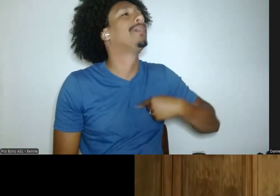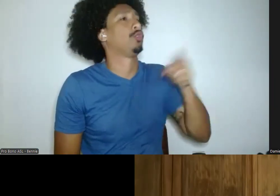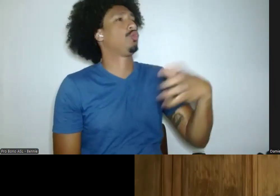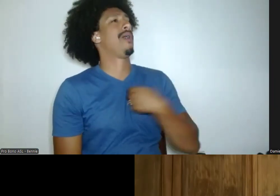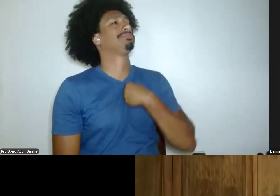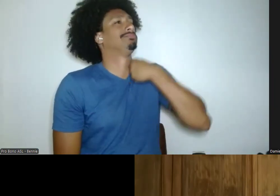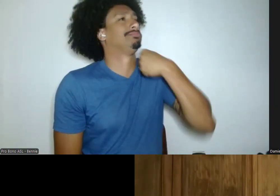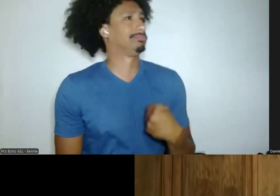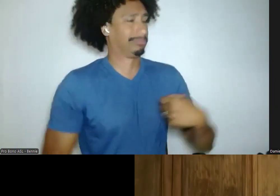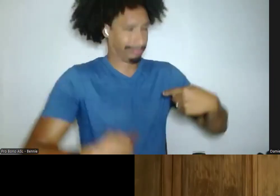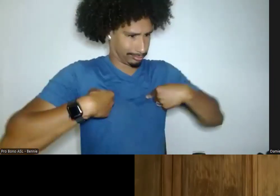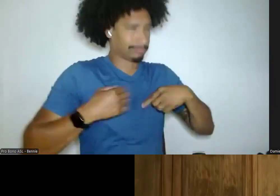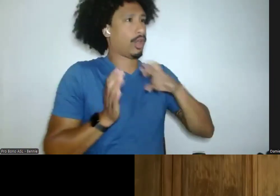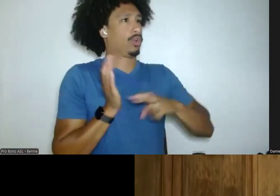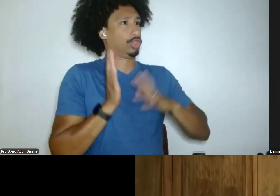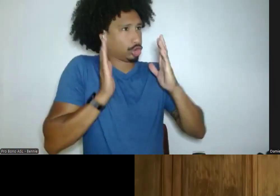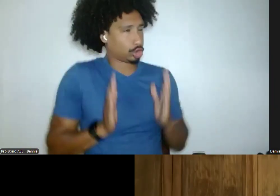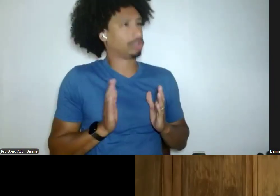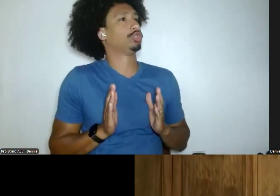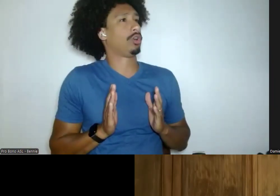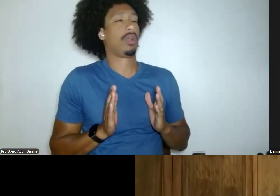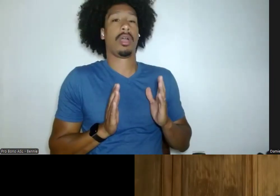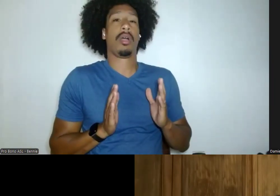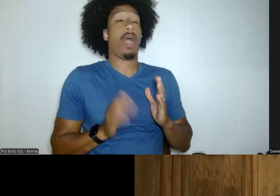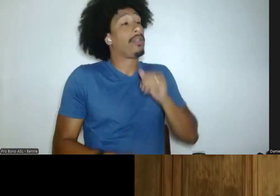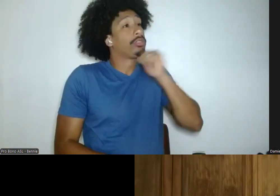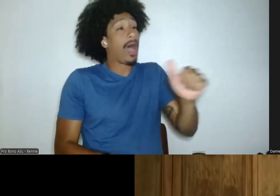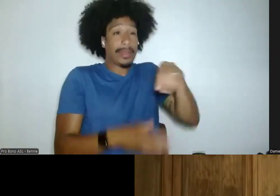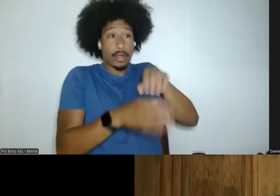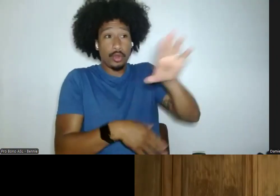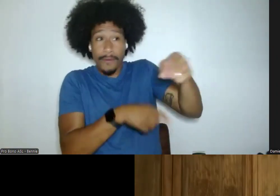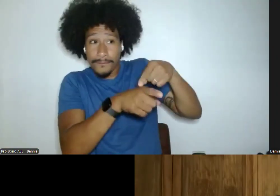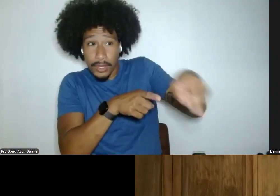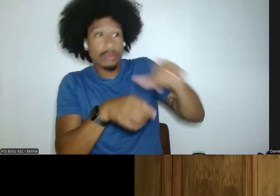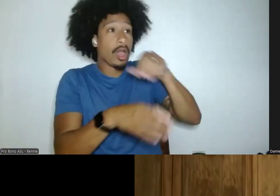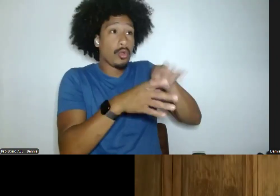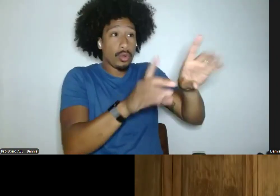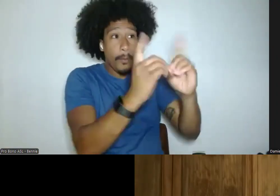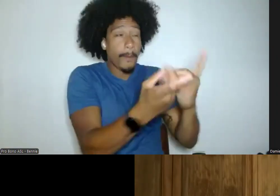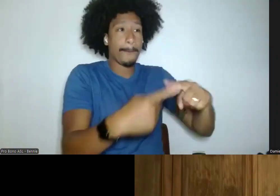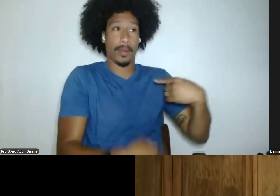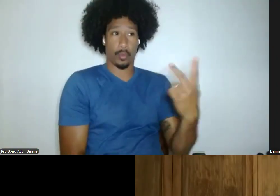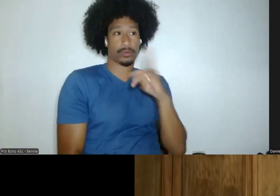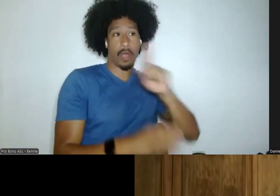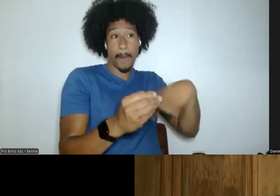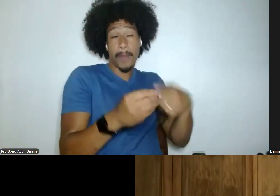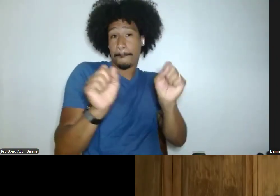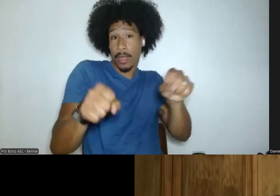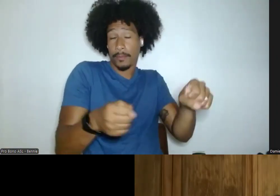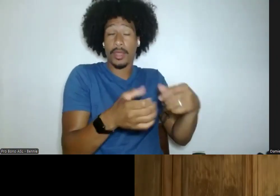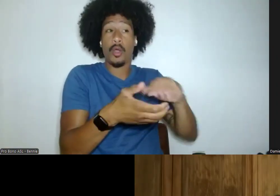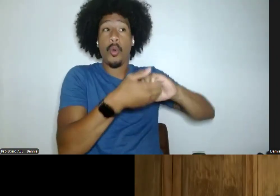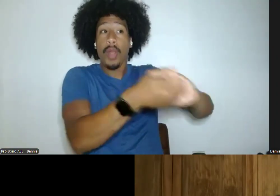a researcher who's not necessarily in your field or in your department, but we are talking about possibly collaborating on